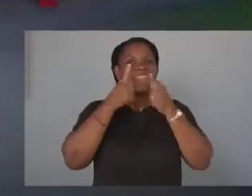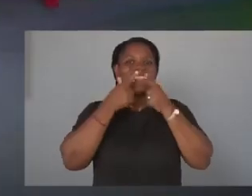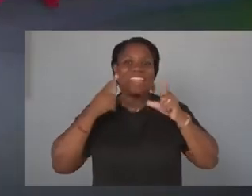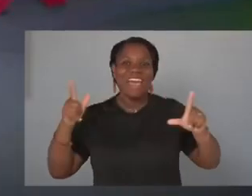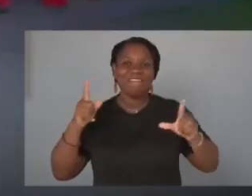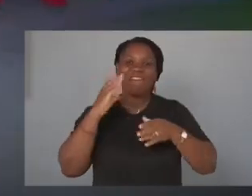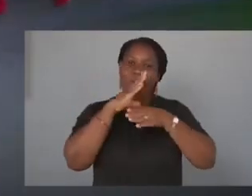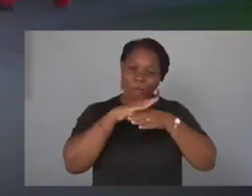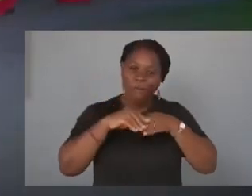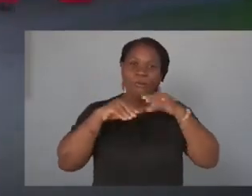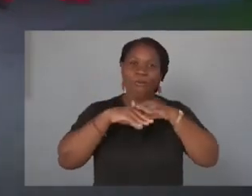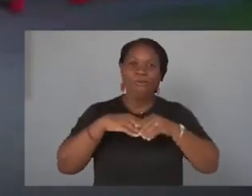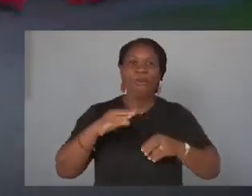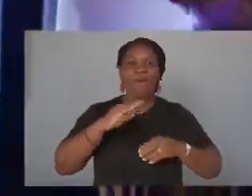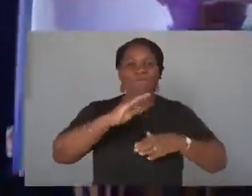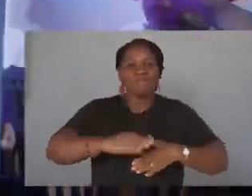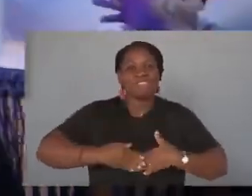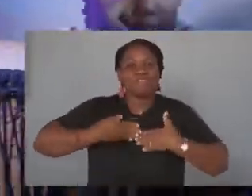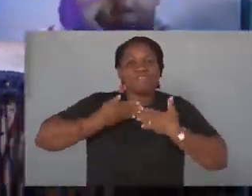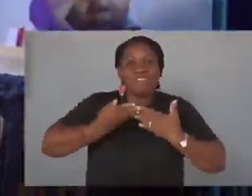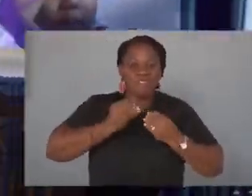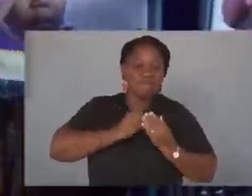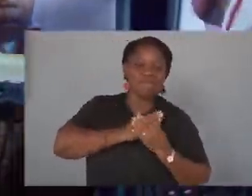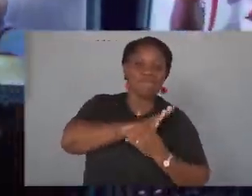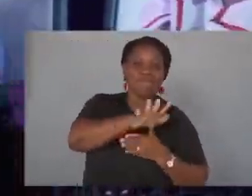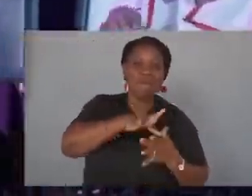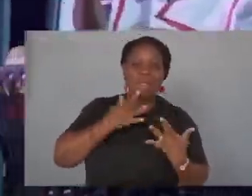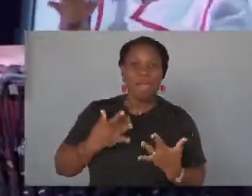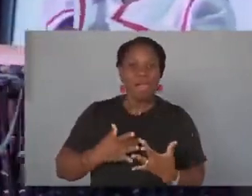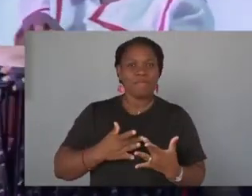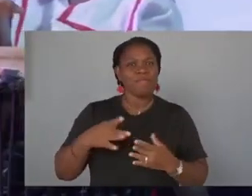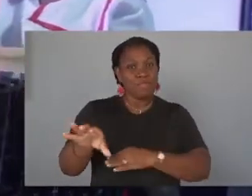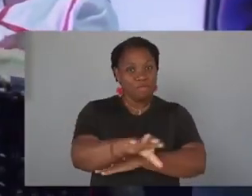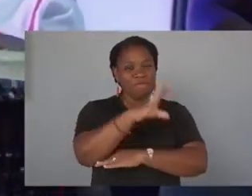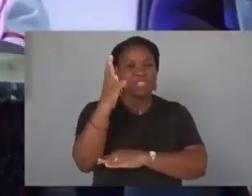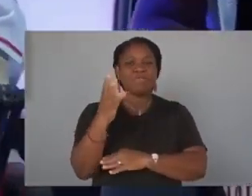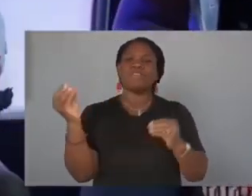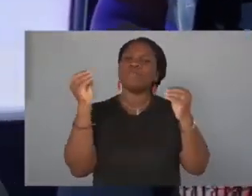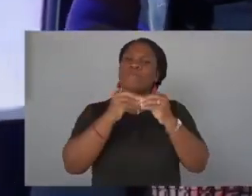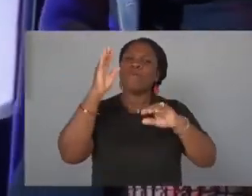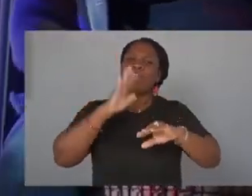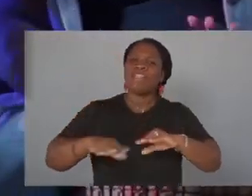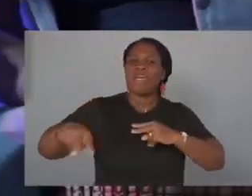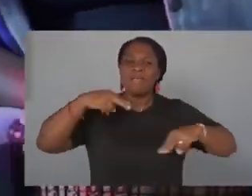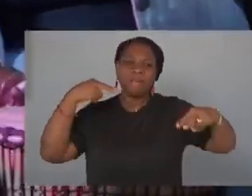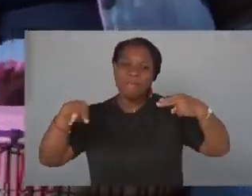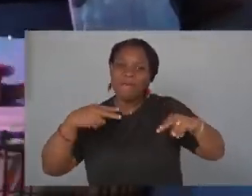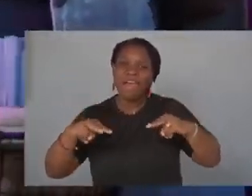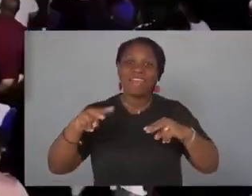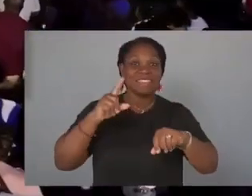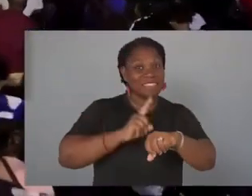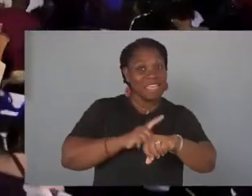with laughter and warmth of generosity permeates our hearts. Christmas is more than just a festive season